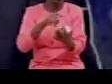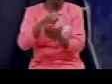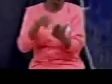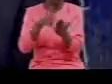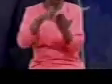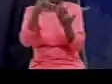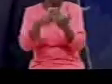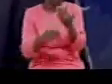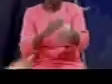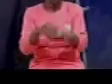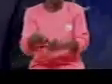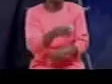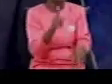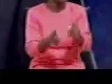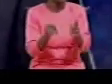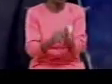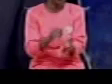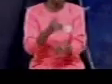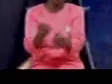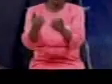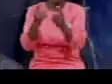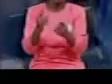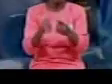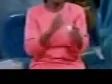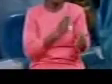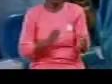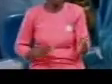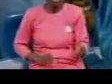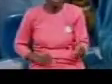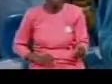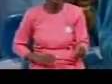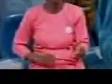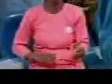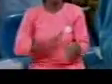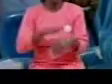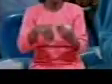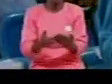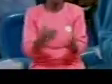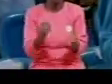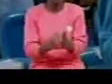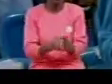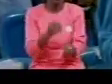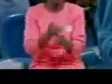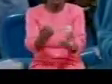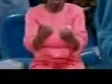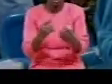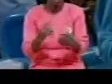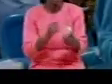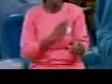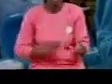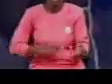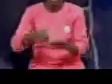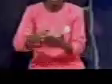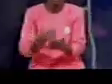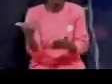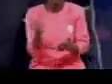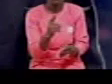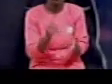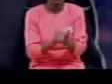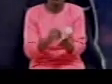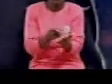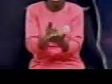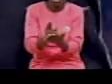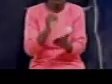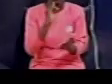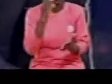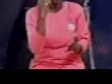come to Christ this year, through all our crusades, all those that have just come to Christ, anywhere that the truth is preached, that they will be